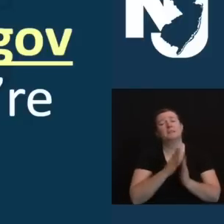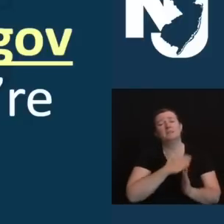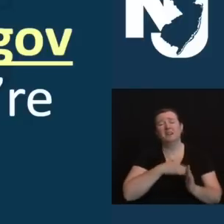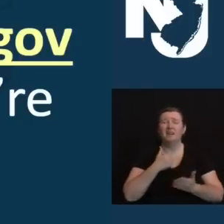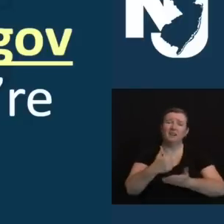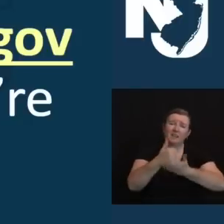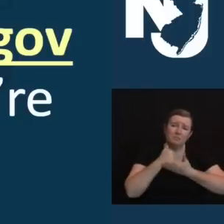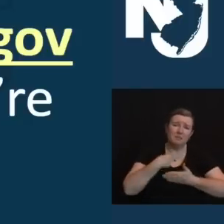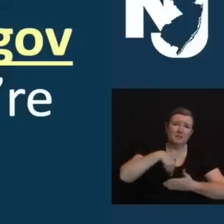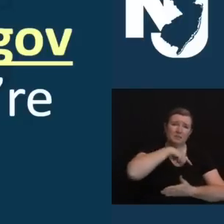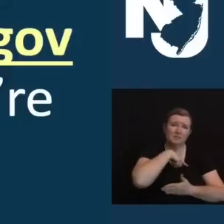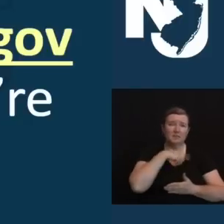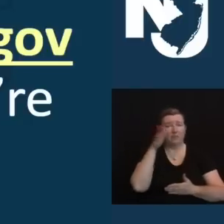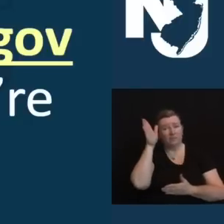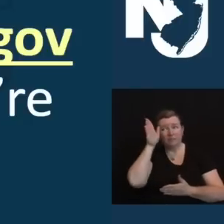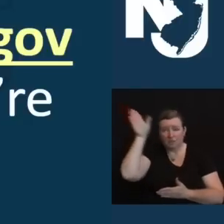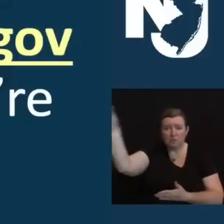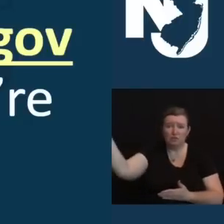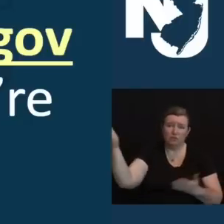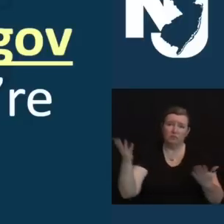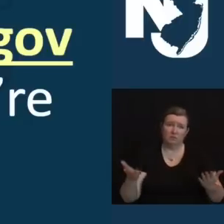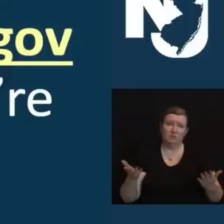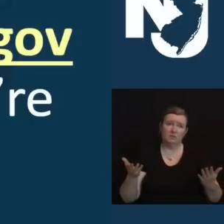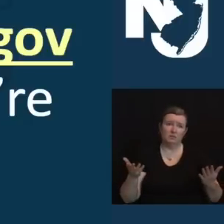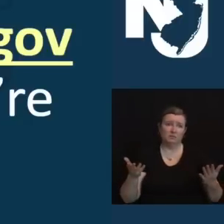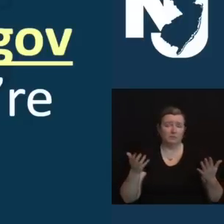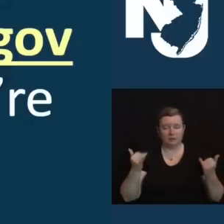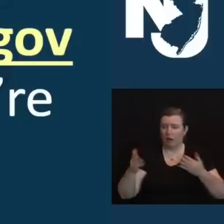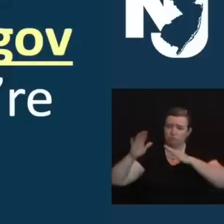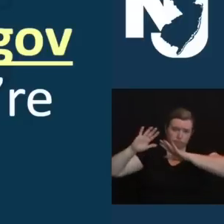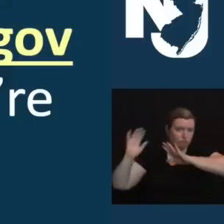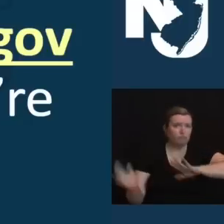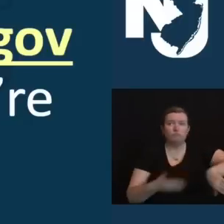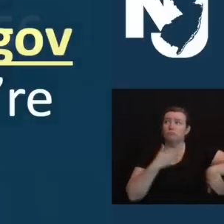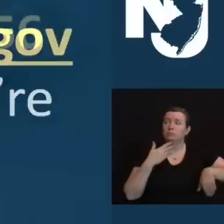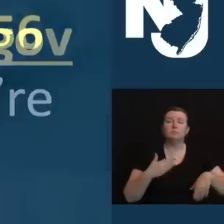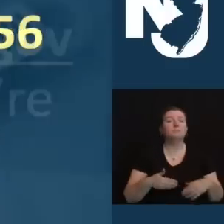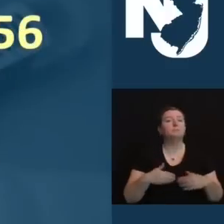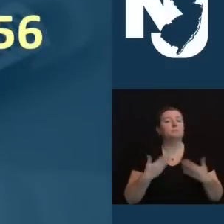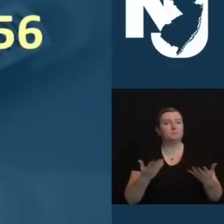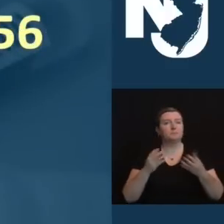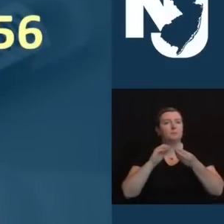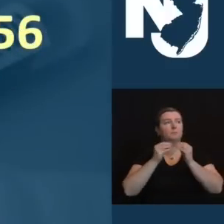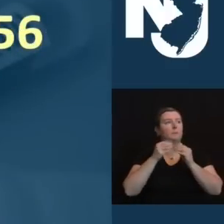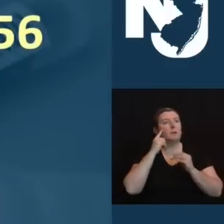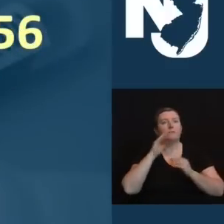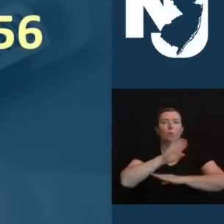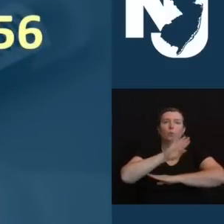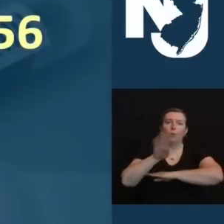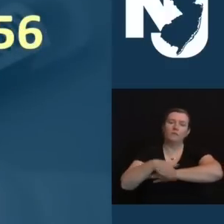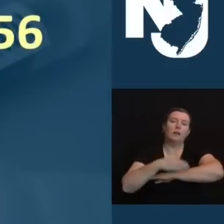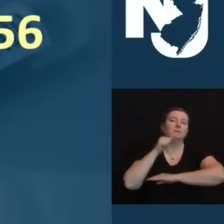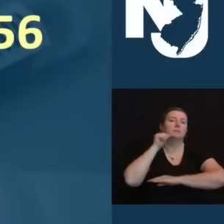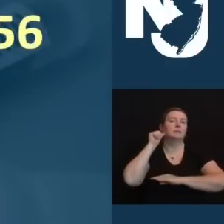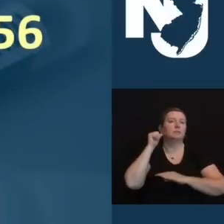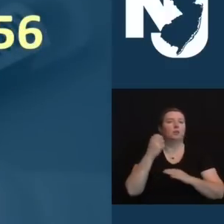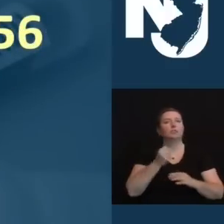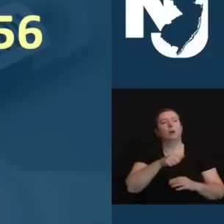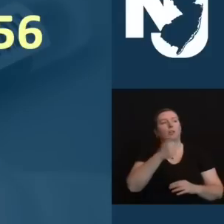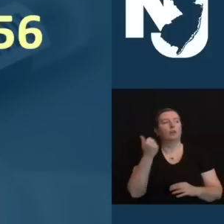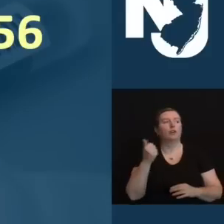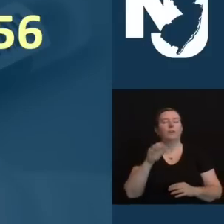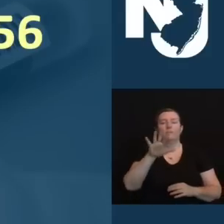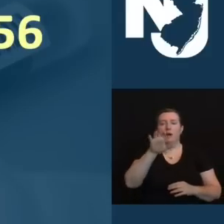our state. So with all of that to the side, let's turn to the overnight numbers. Yesterday, we received another